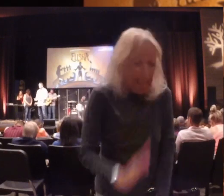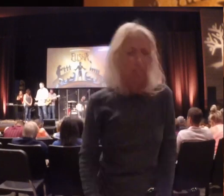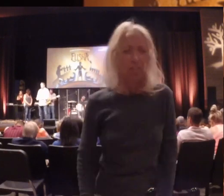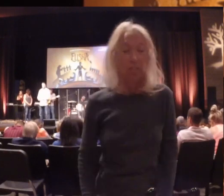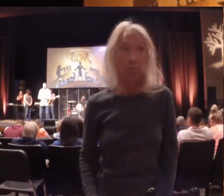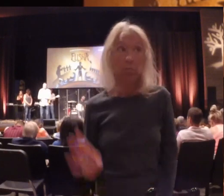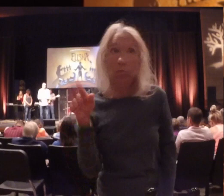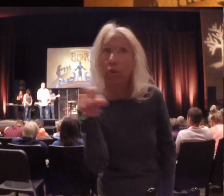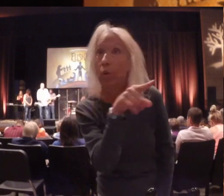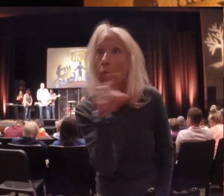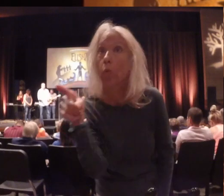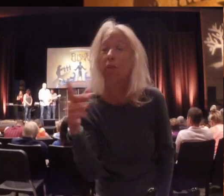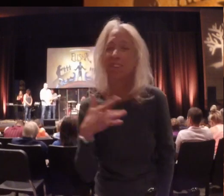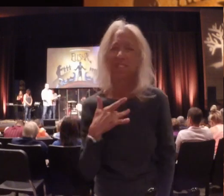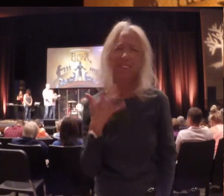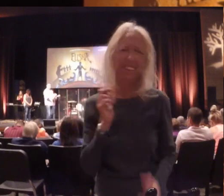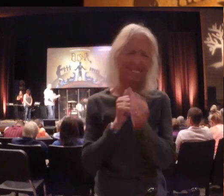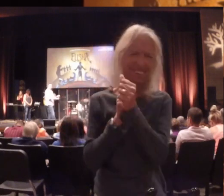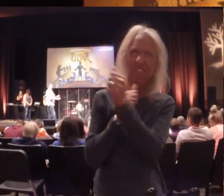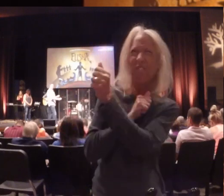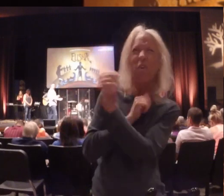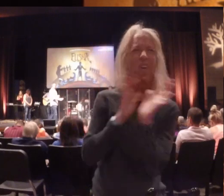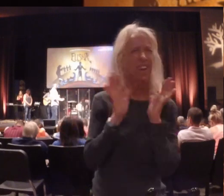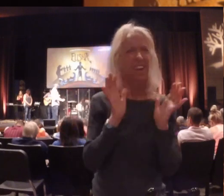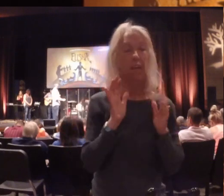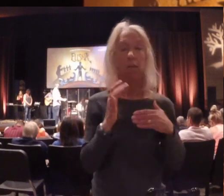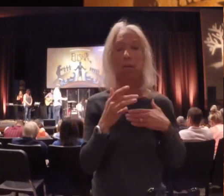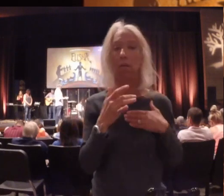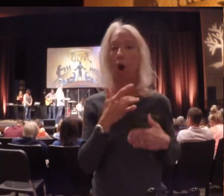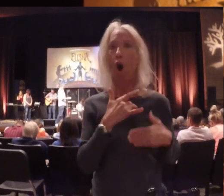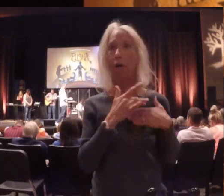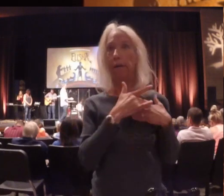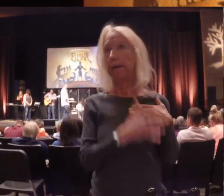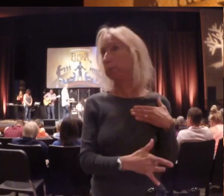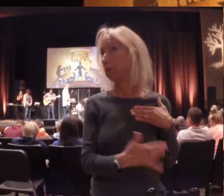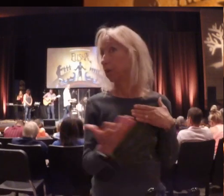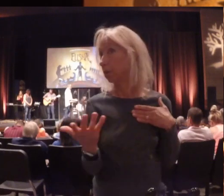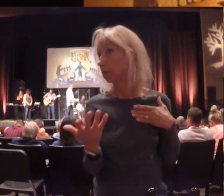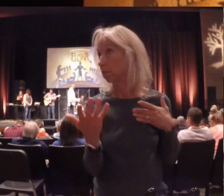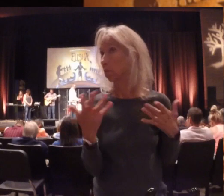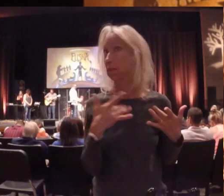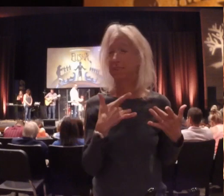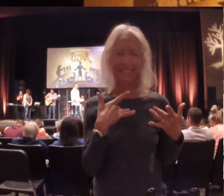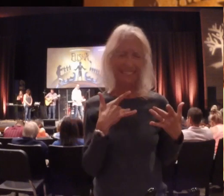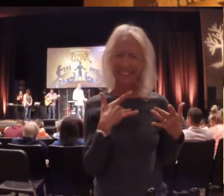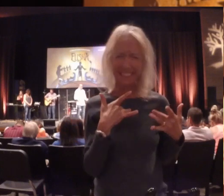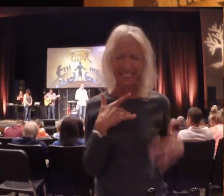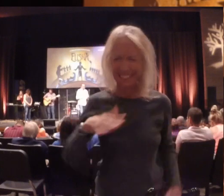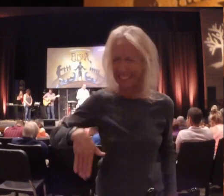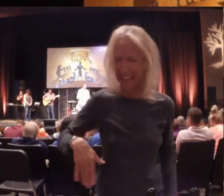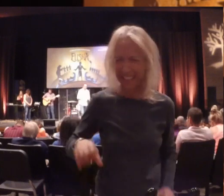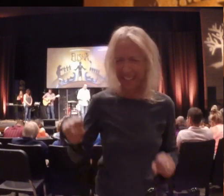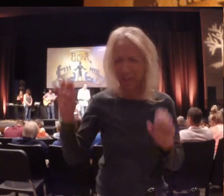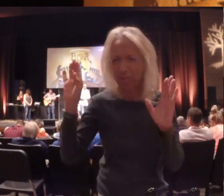your faith in God. And you've been running from that. And that's been a hole in your life, and you just haven't surrendered